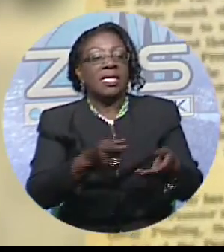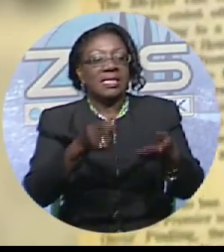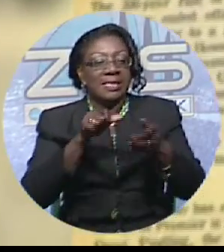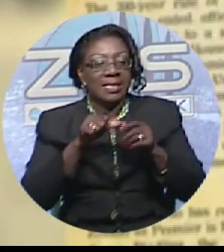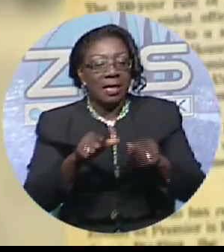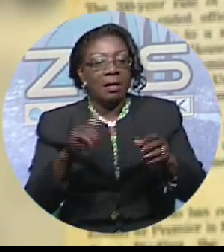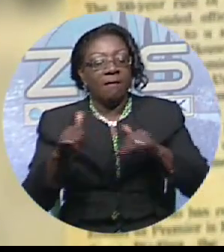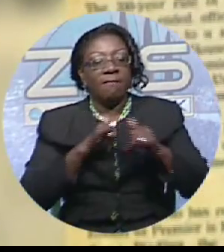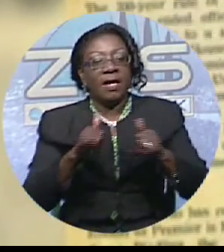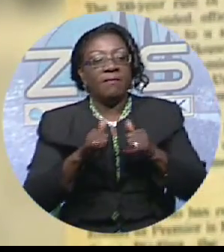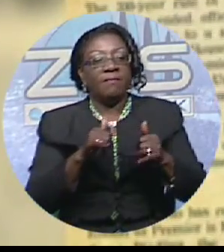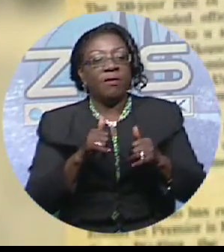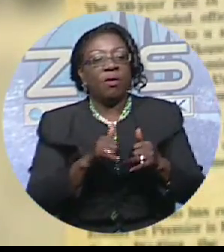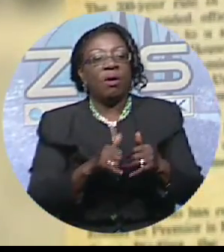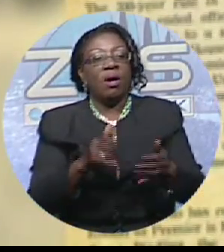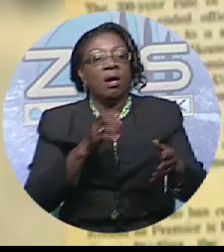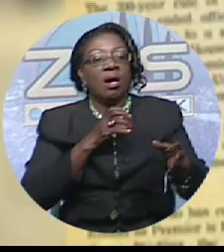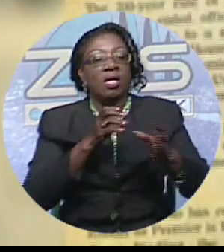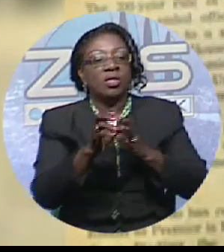change. It doesn't stop.